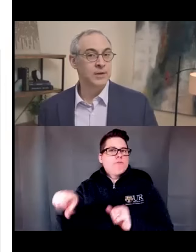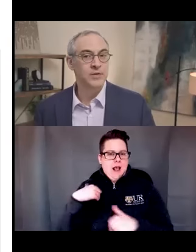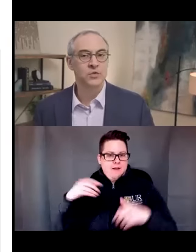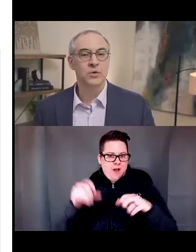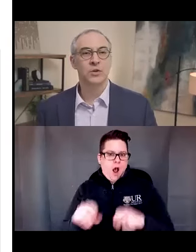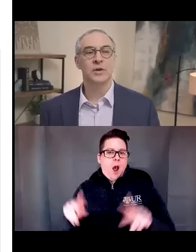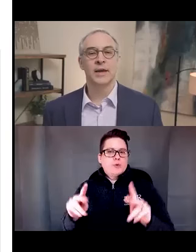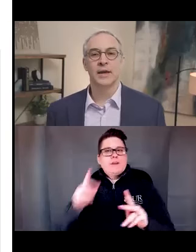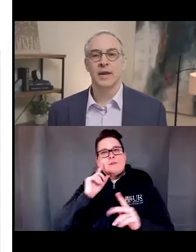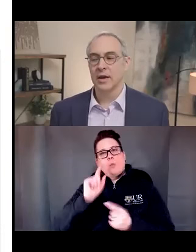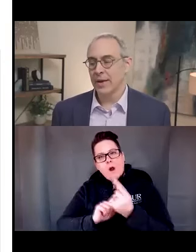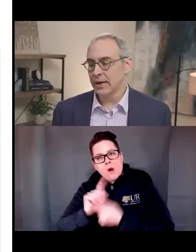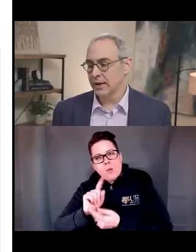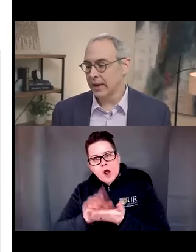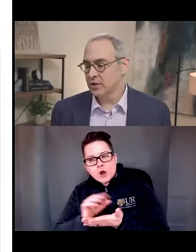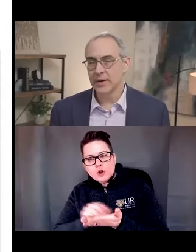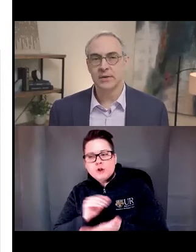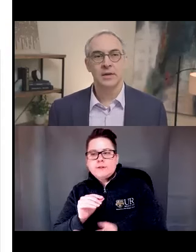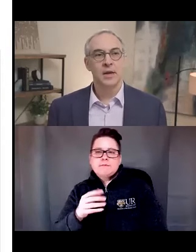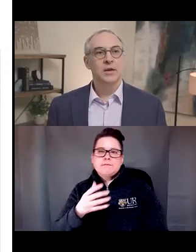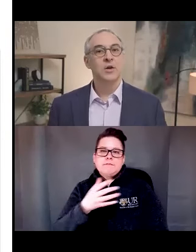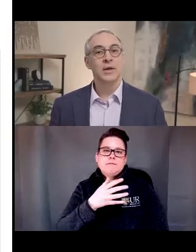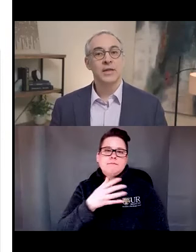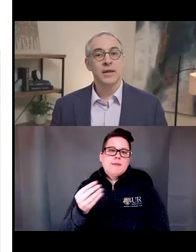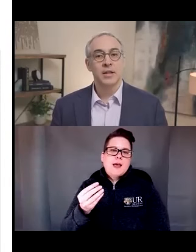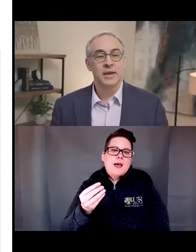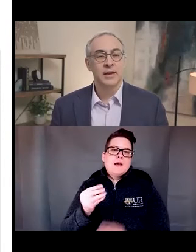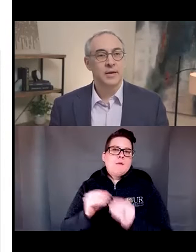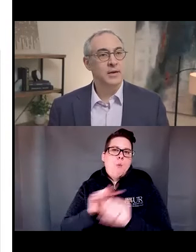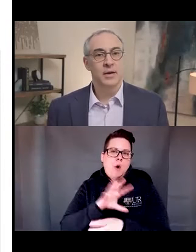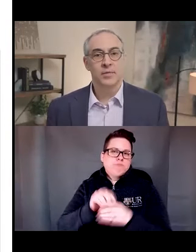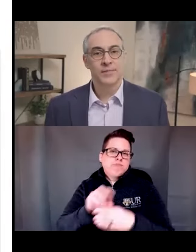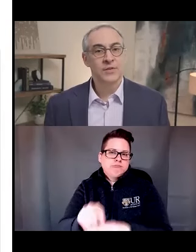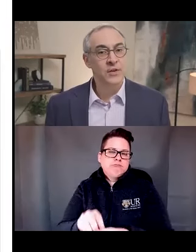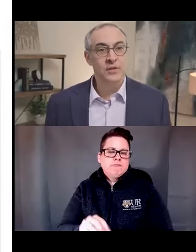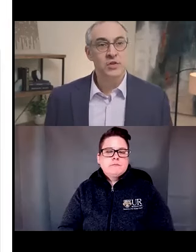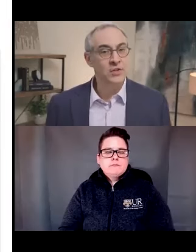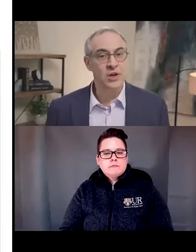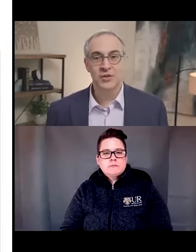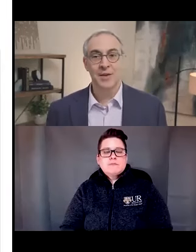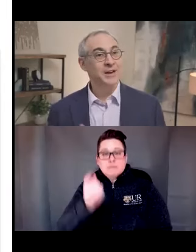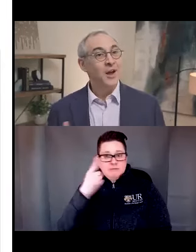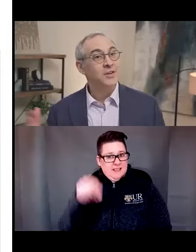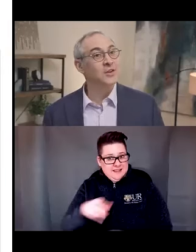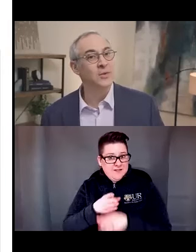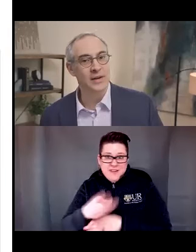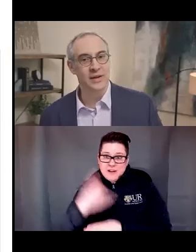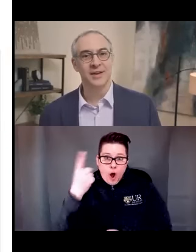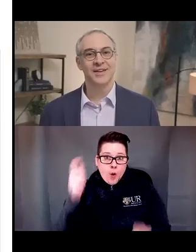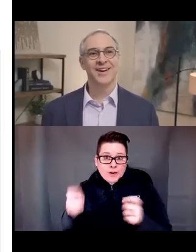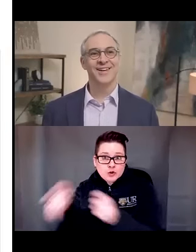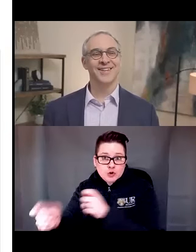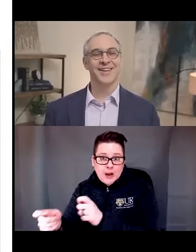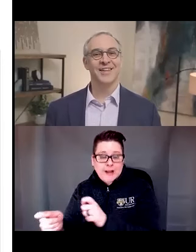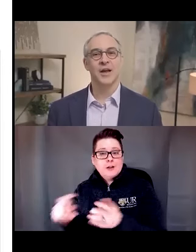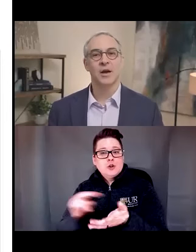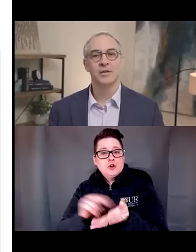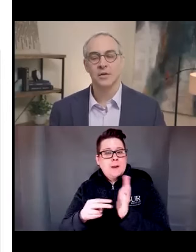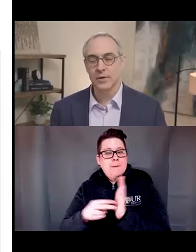some individual learning and engagement, knowing that this field is changing all the time. That continuity,